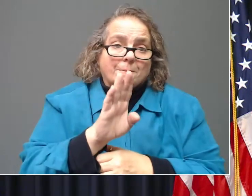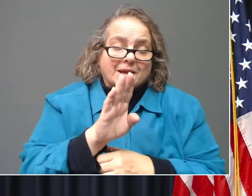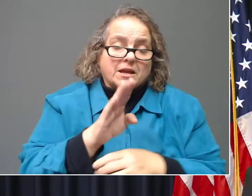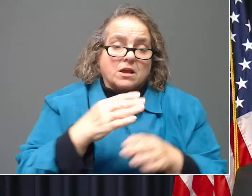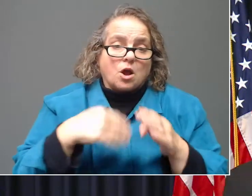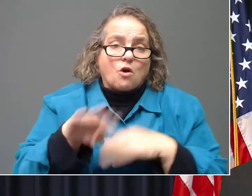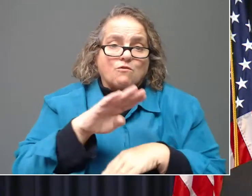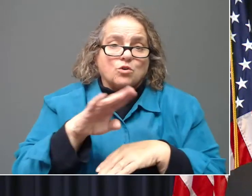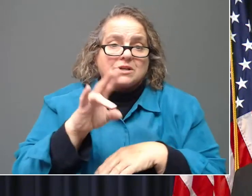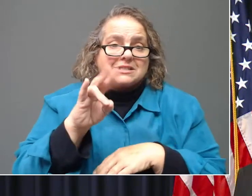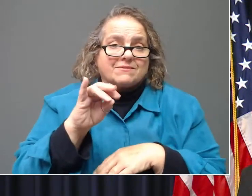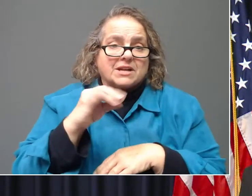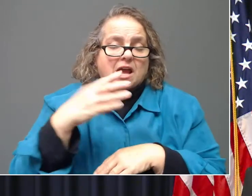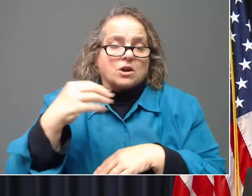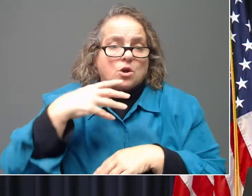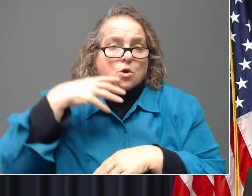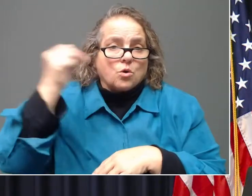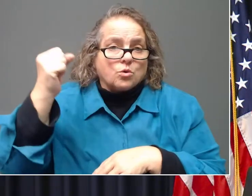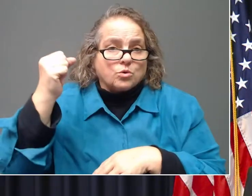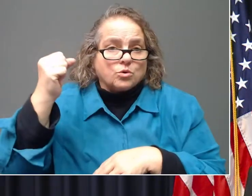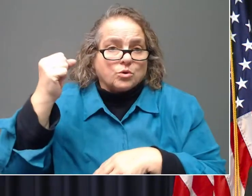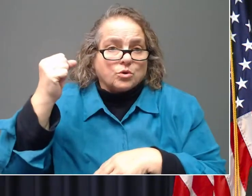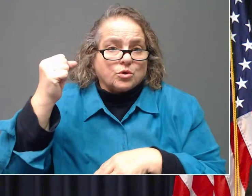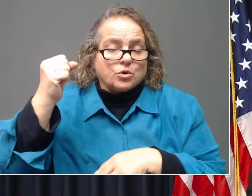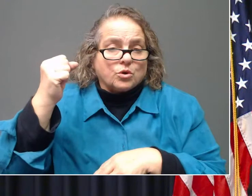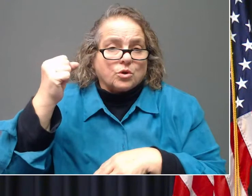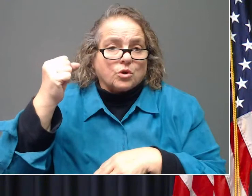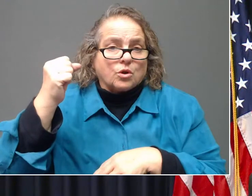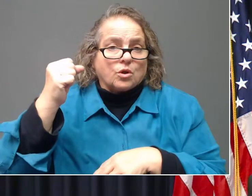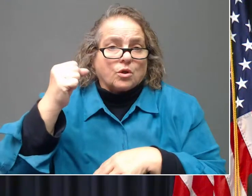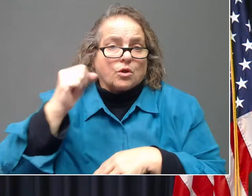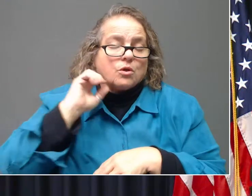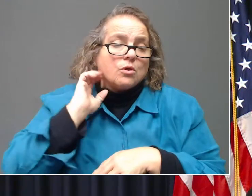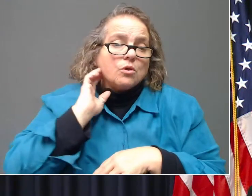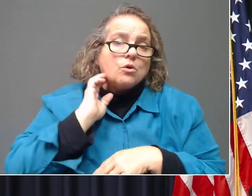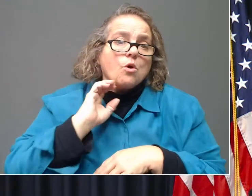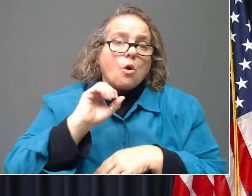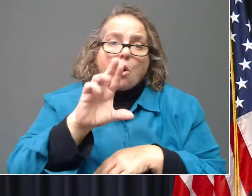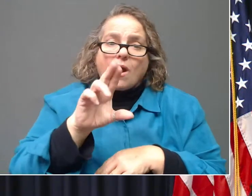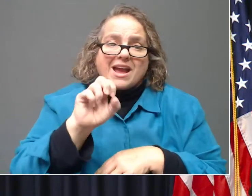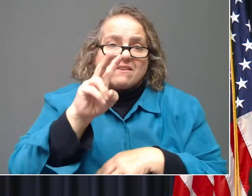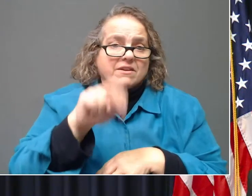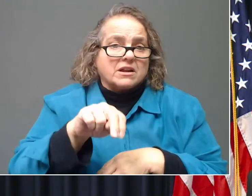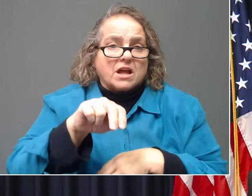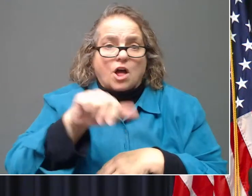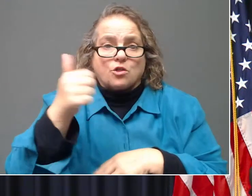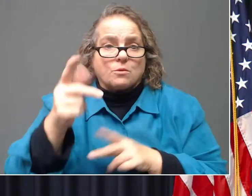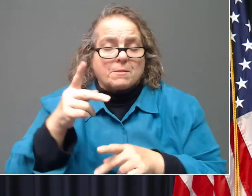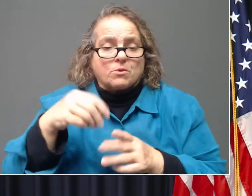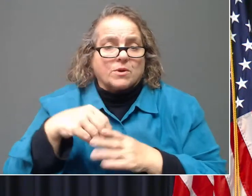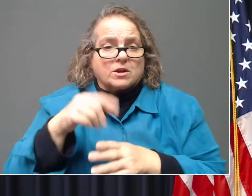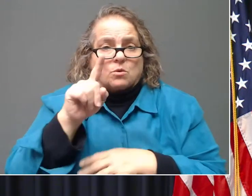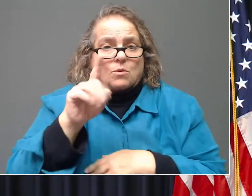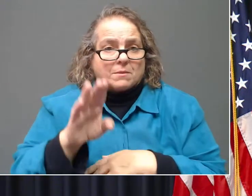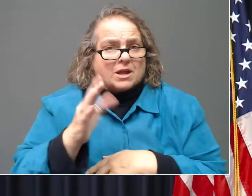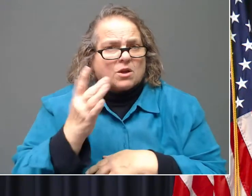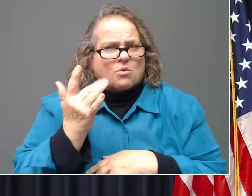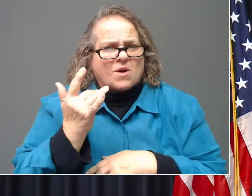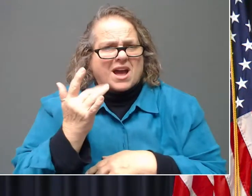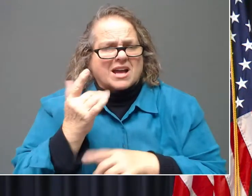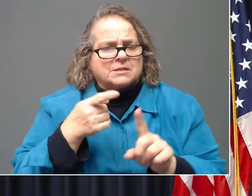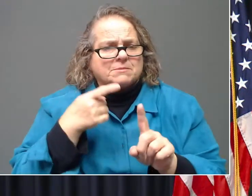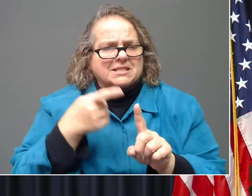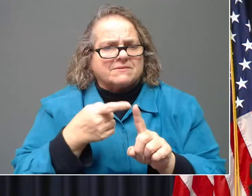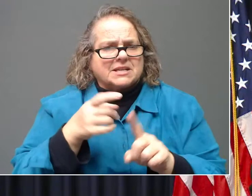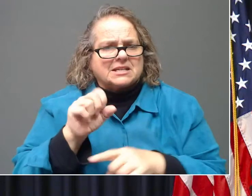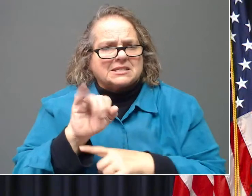older over even people that are also in 1B? Also, why this specific site in